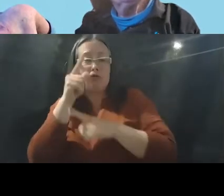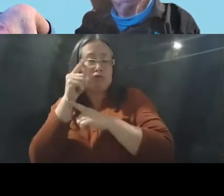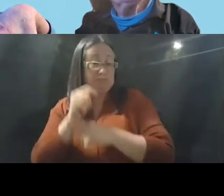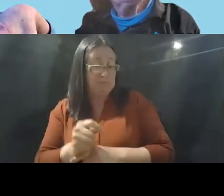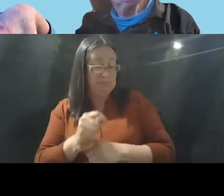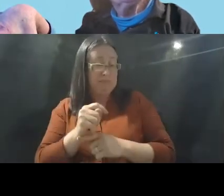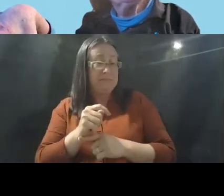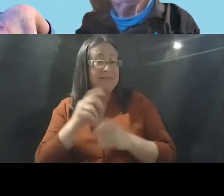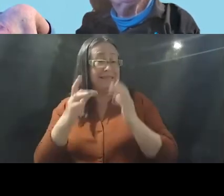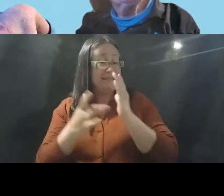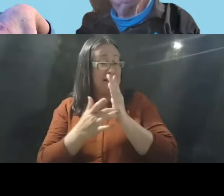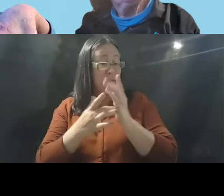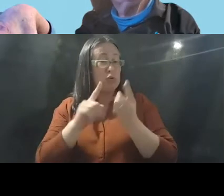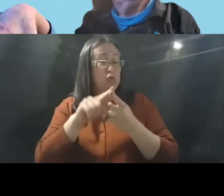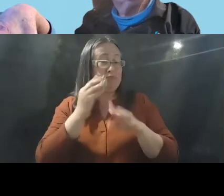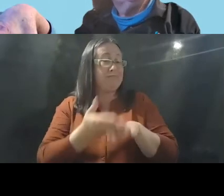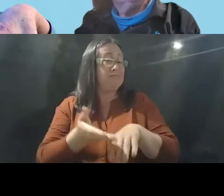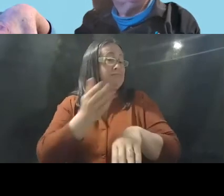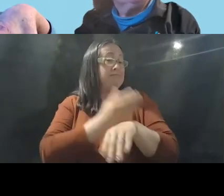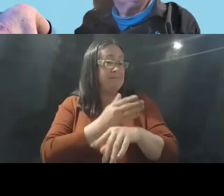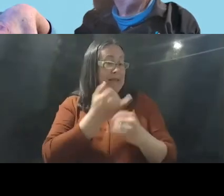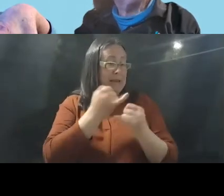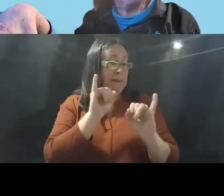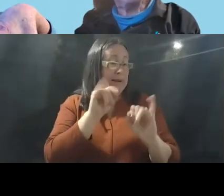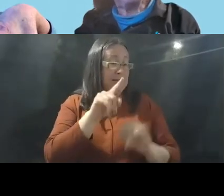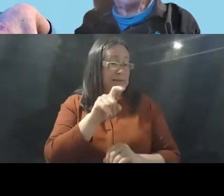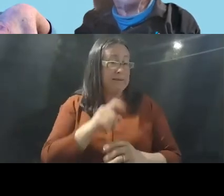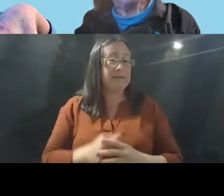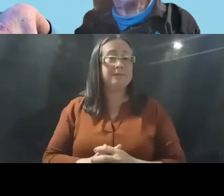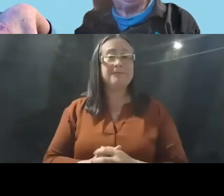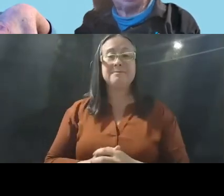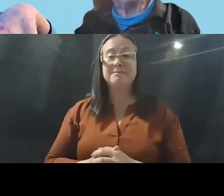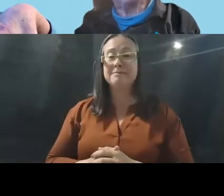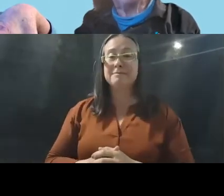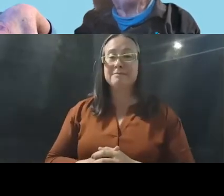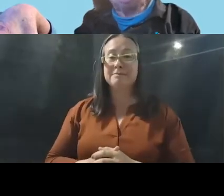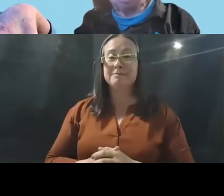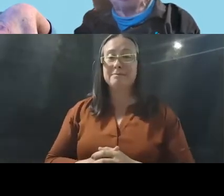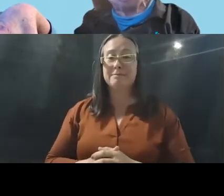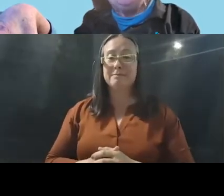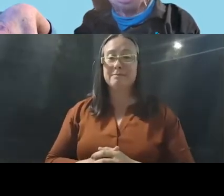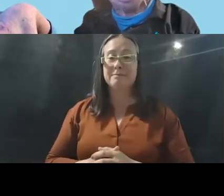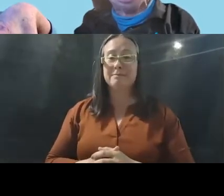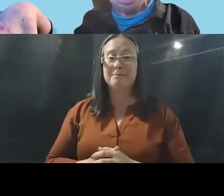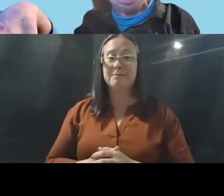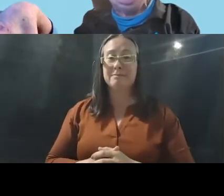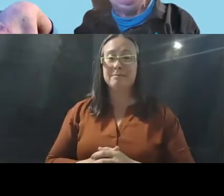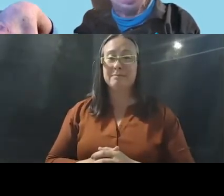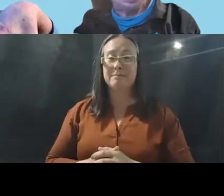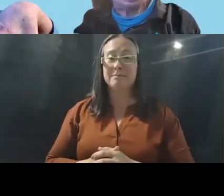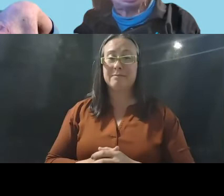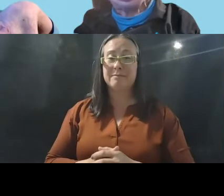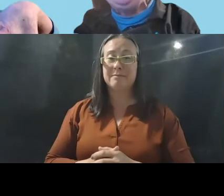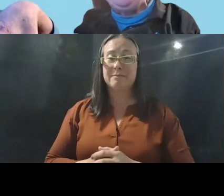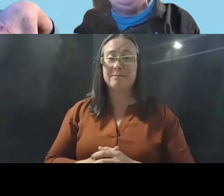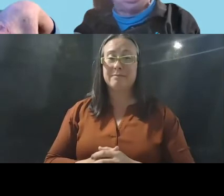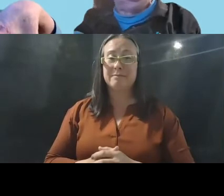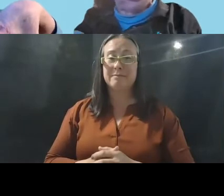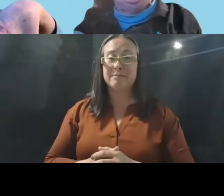to increase your independence. I think he's talking about my